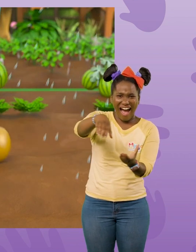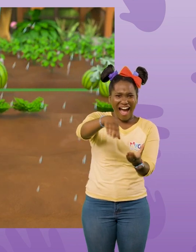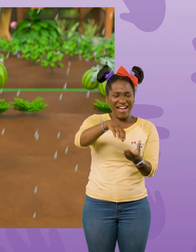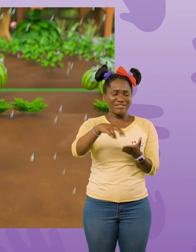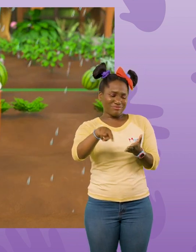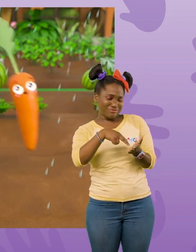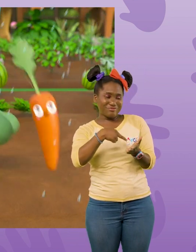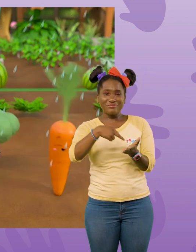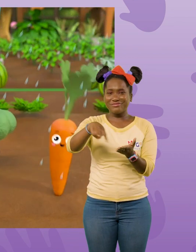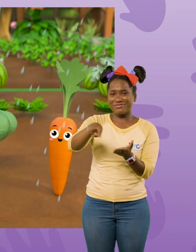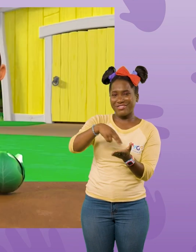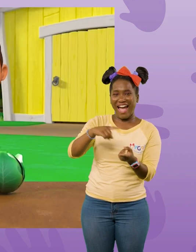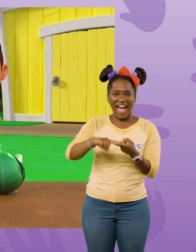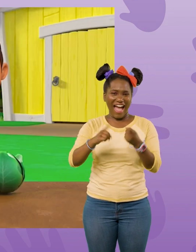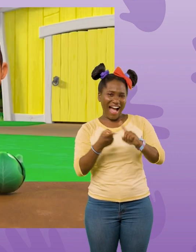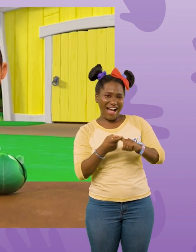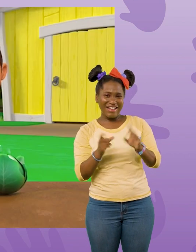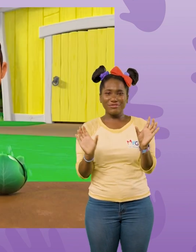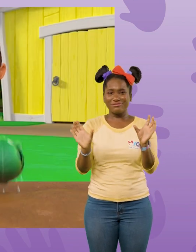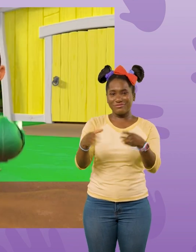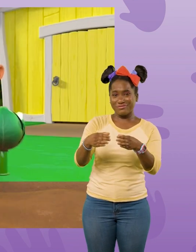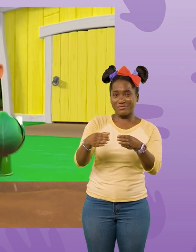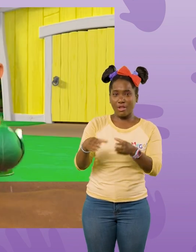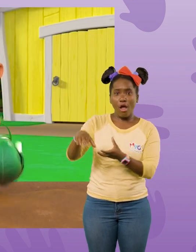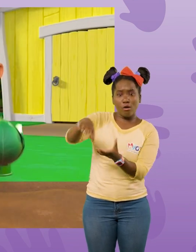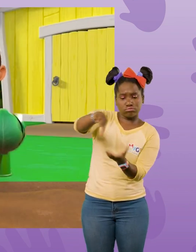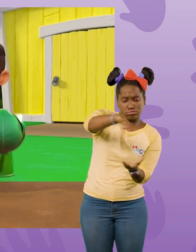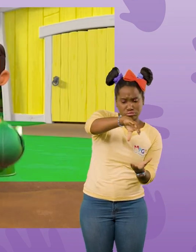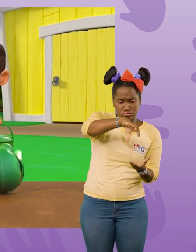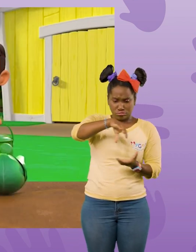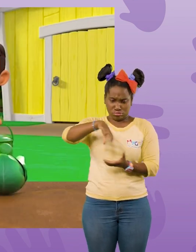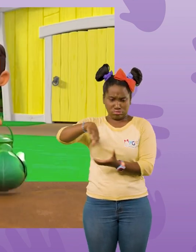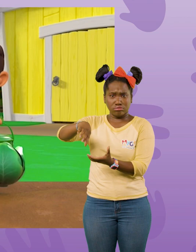your head. Around with all your friends.